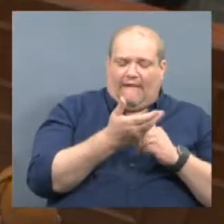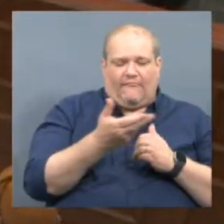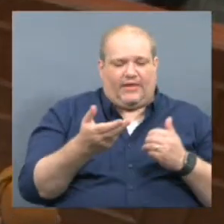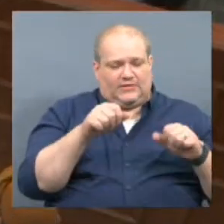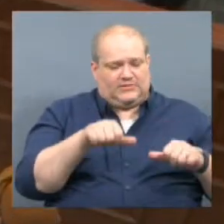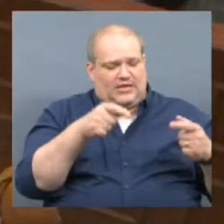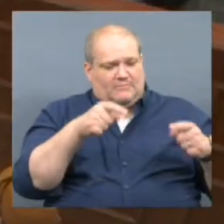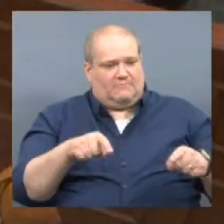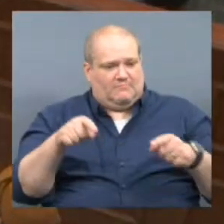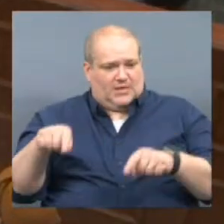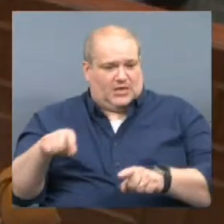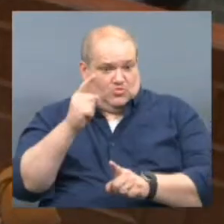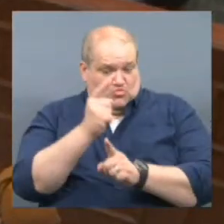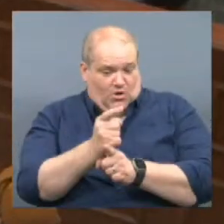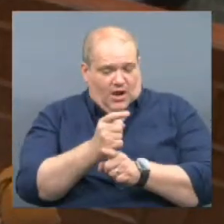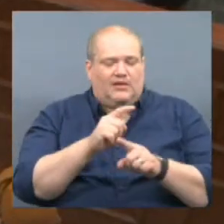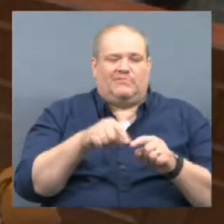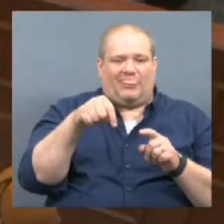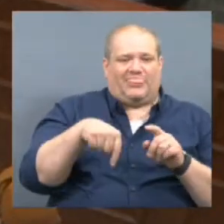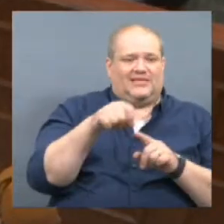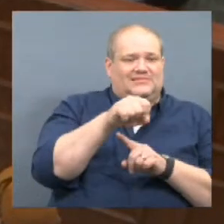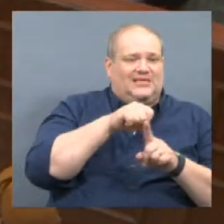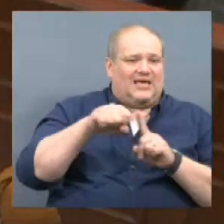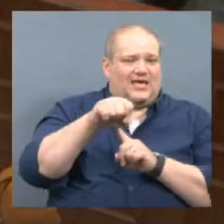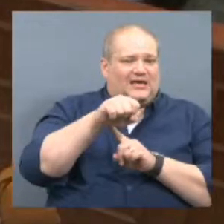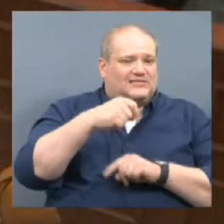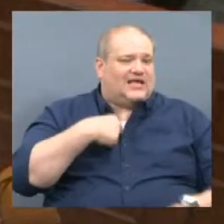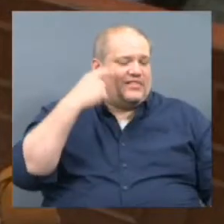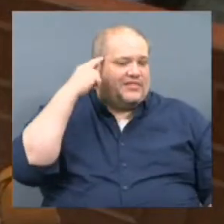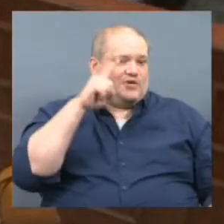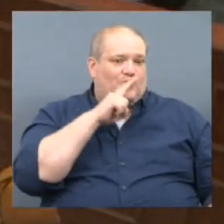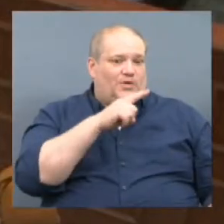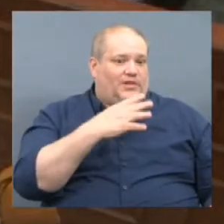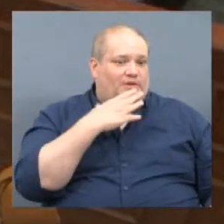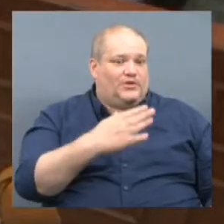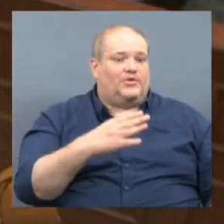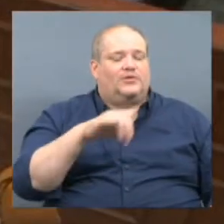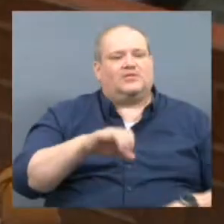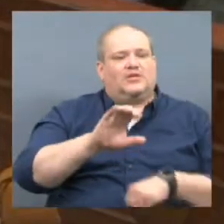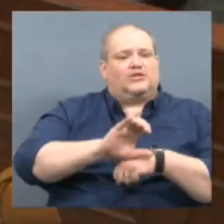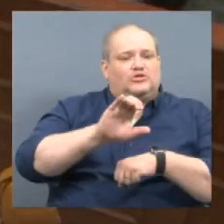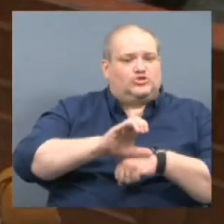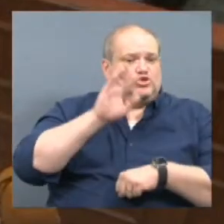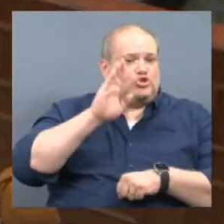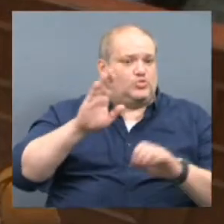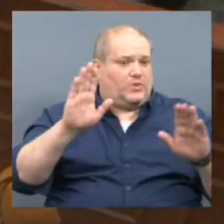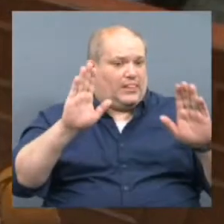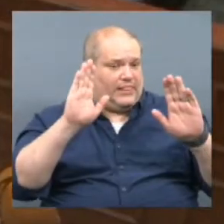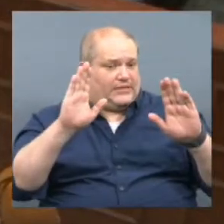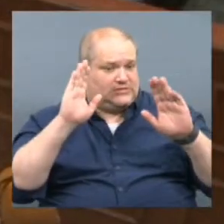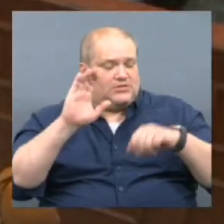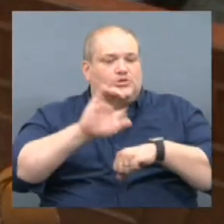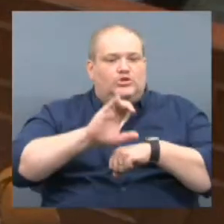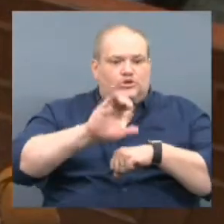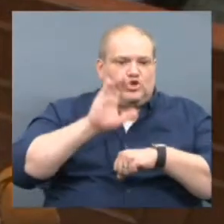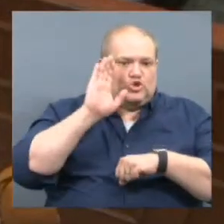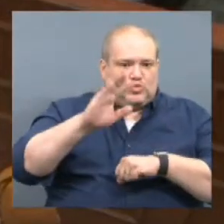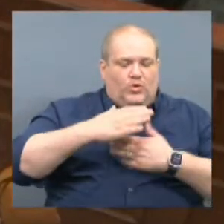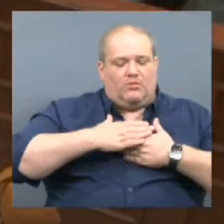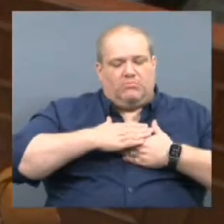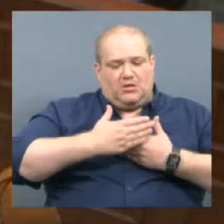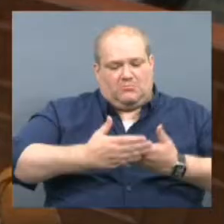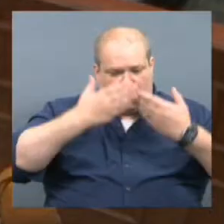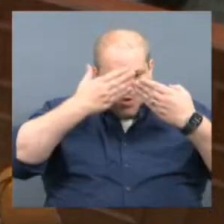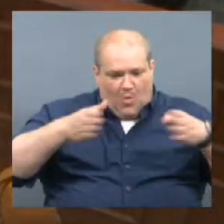right? But in this case, I think it's really good that the church will listen. The church will be open.